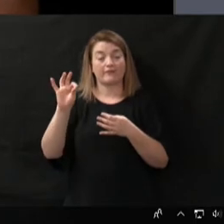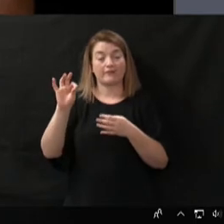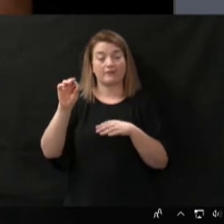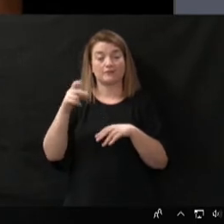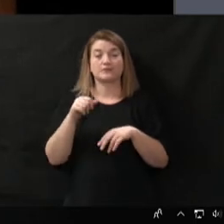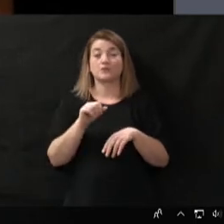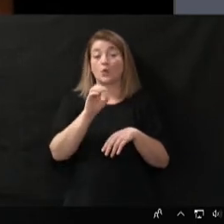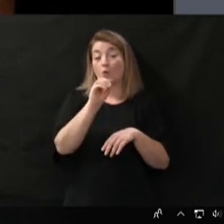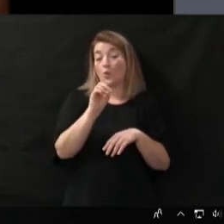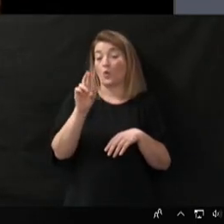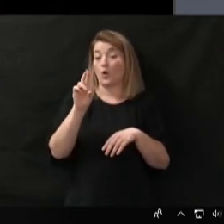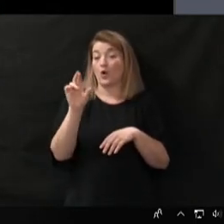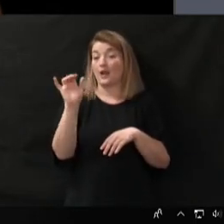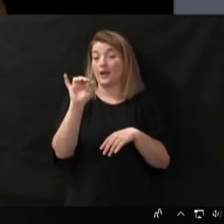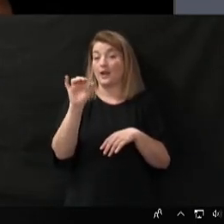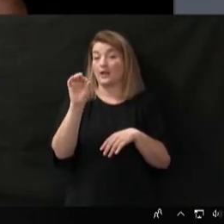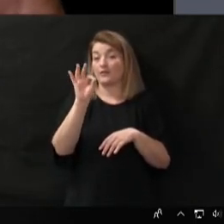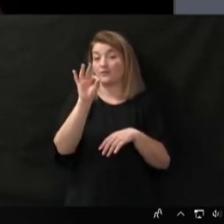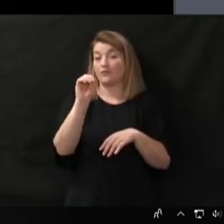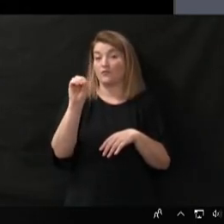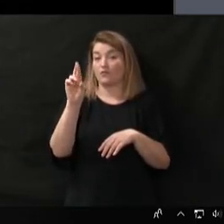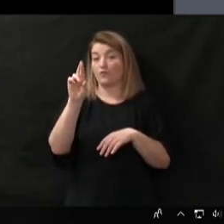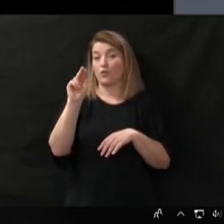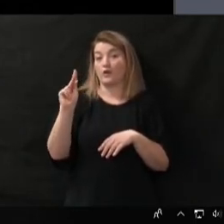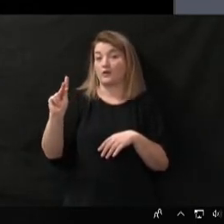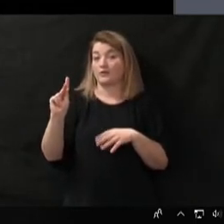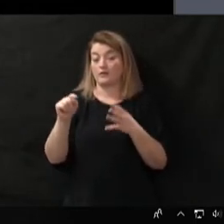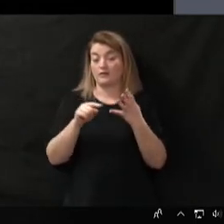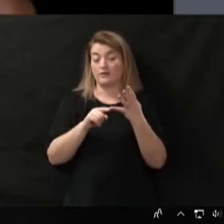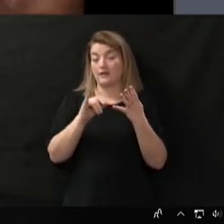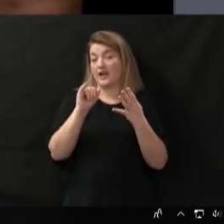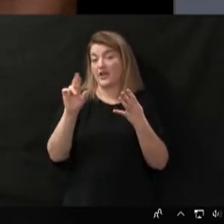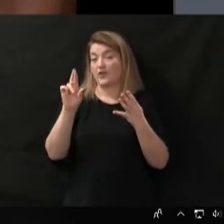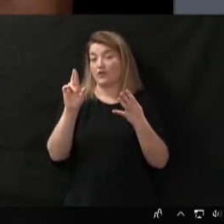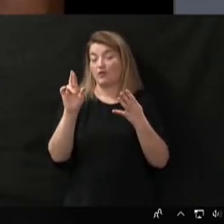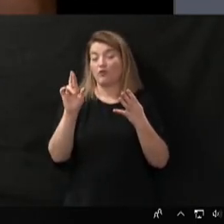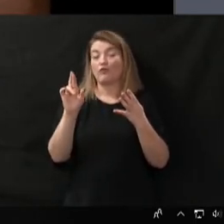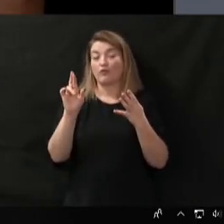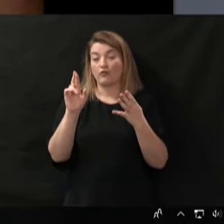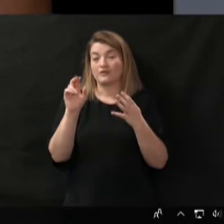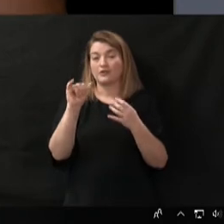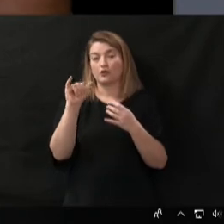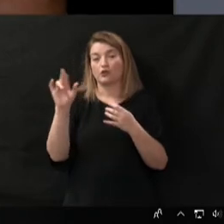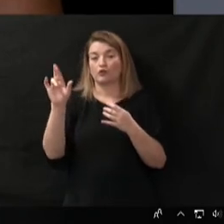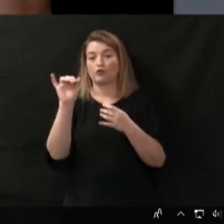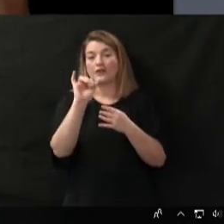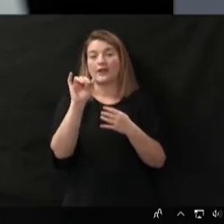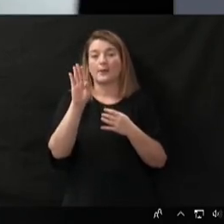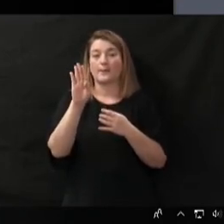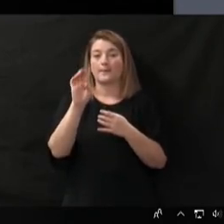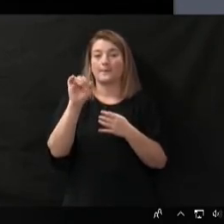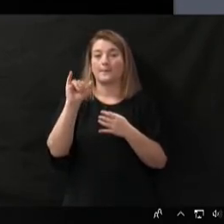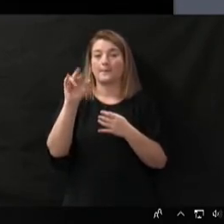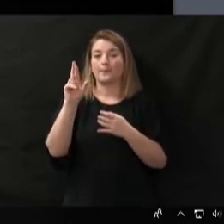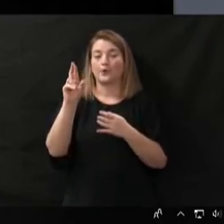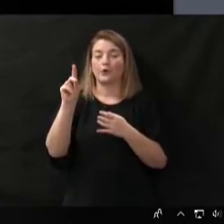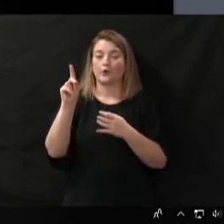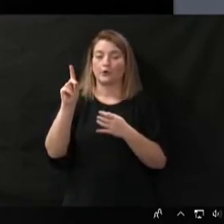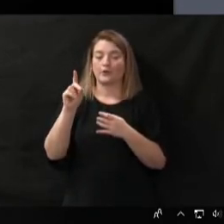OR says or as in fork. And IR says as in bird.